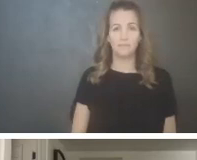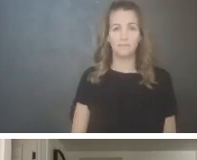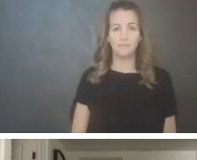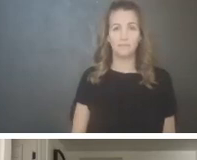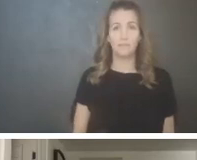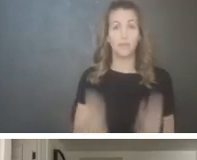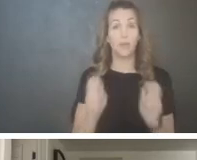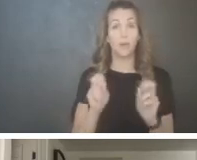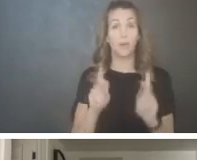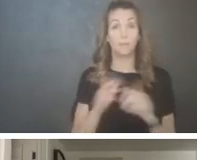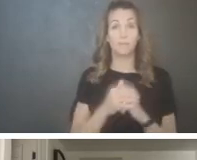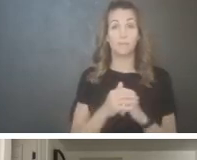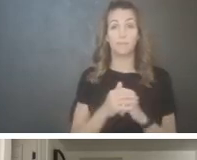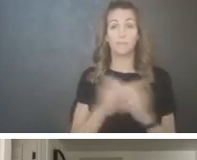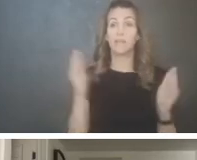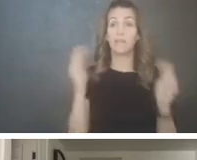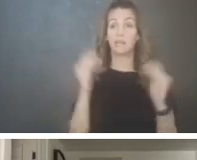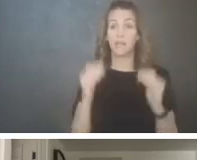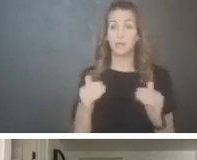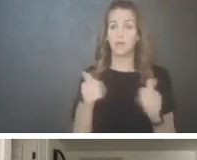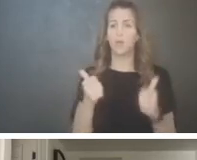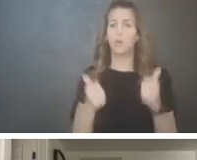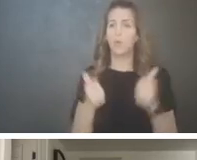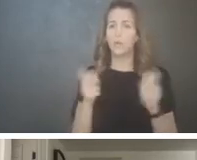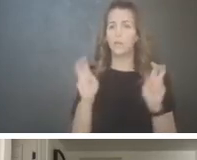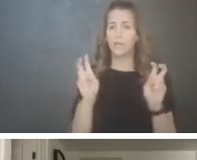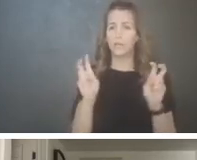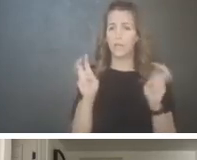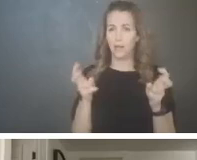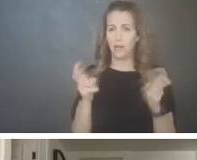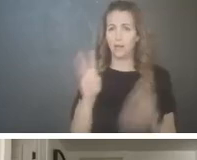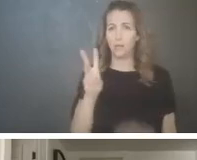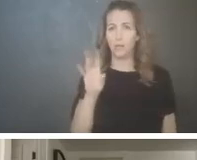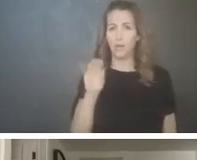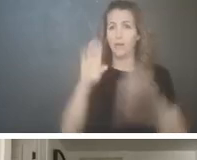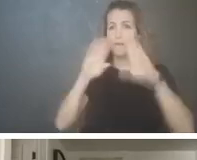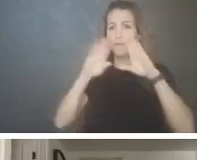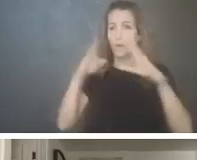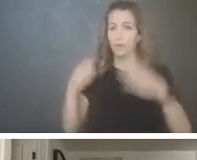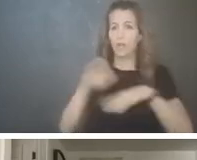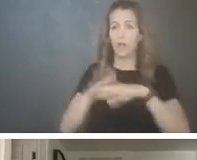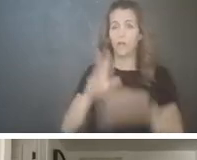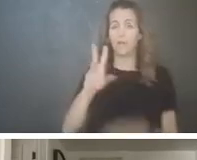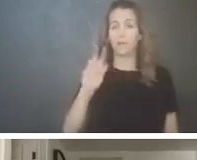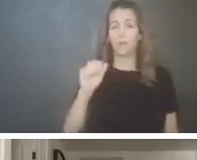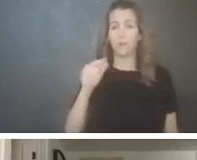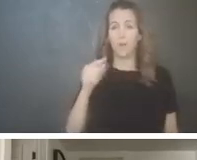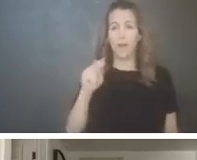Okay. Our next question is, which title of WIOA focuses on the Wagner-Peiser Act?